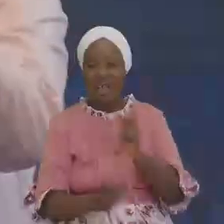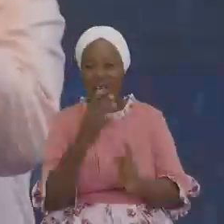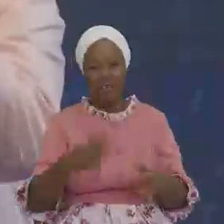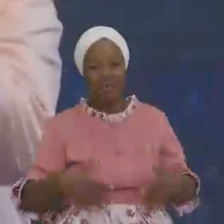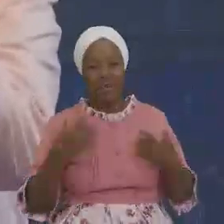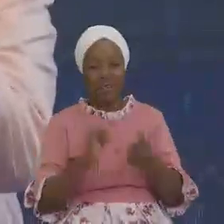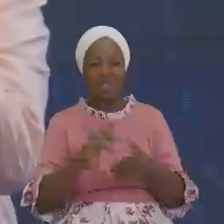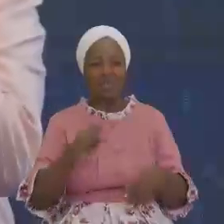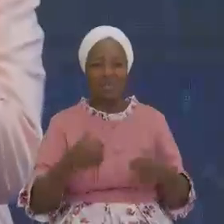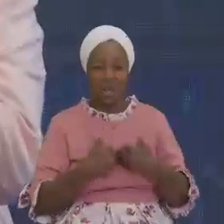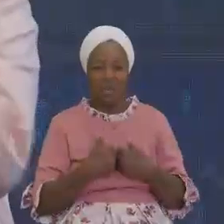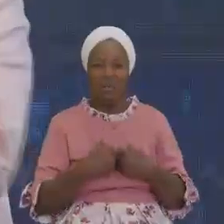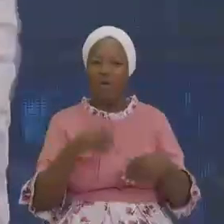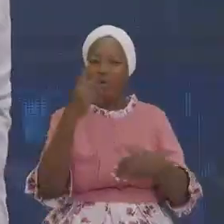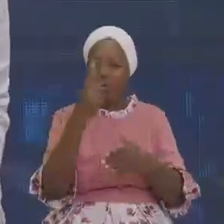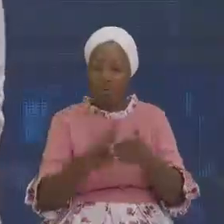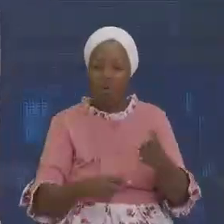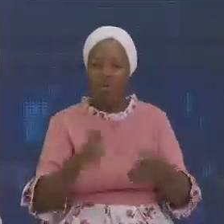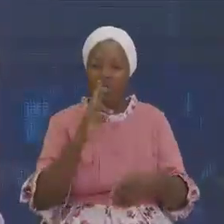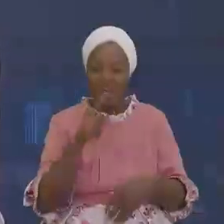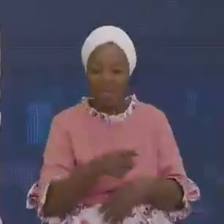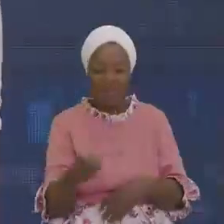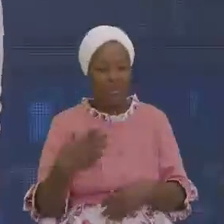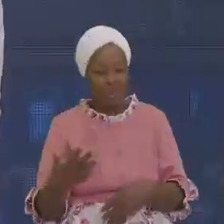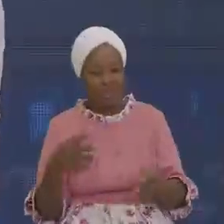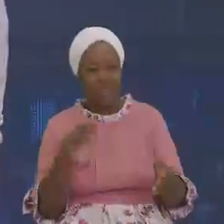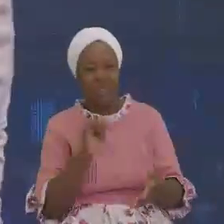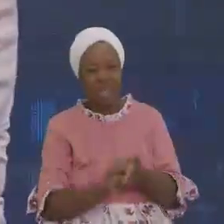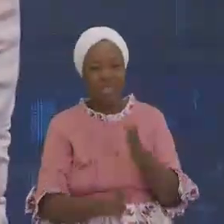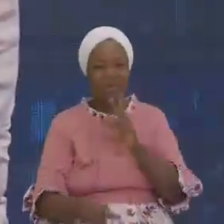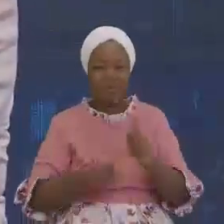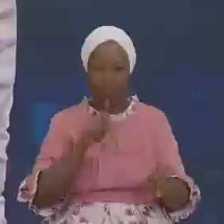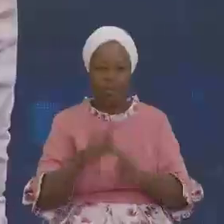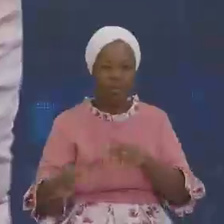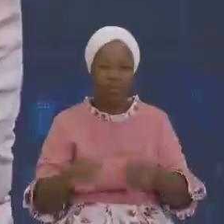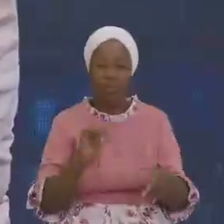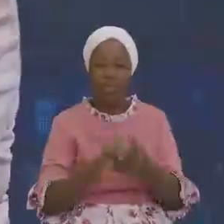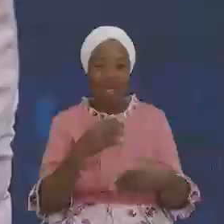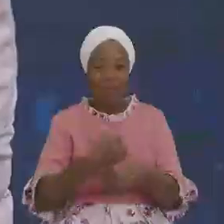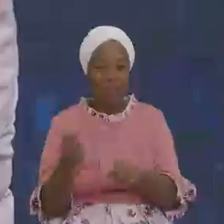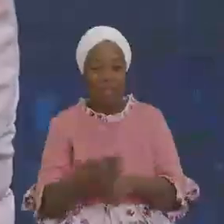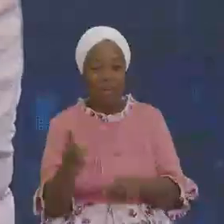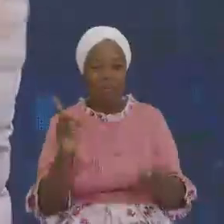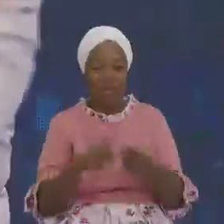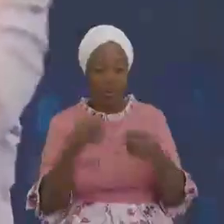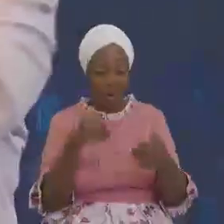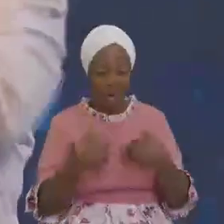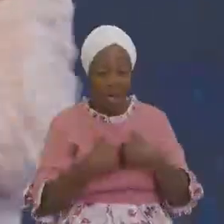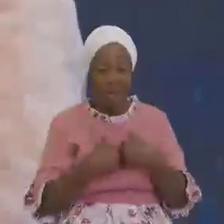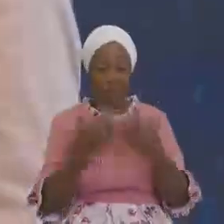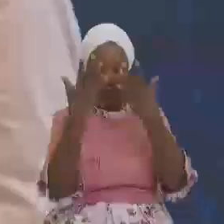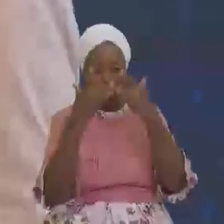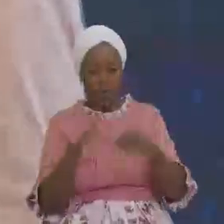What are those things people do that makes them have aborted life,